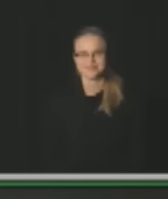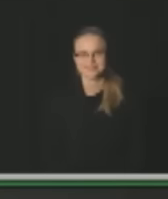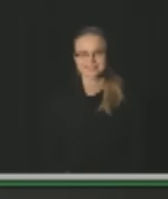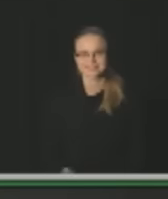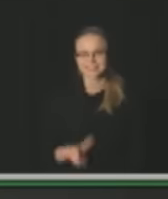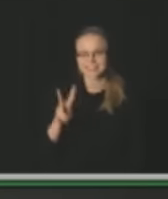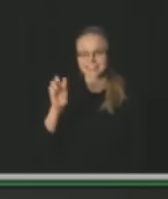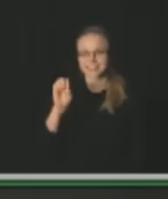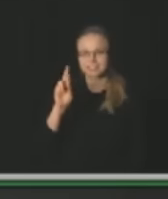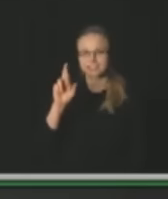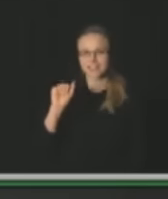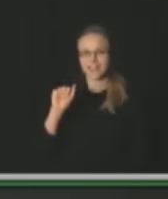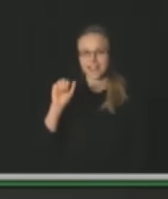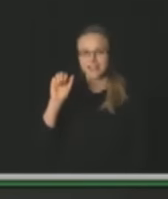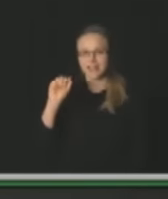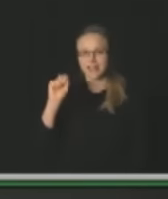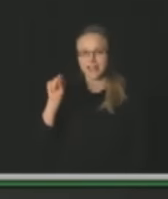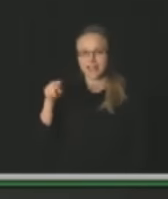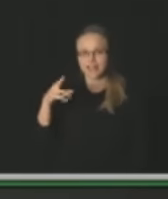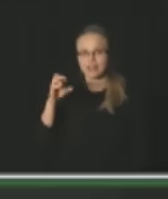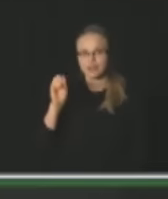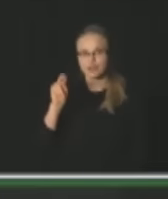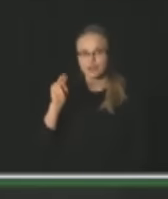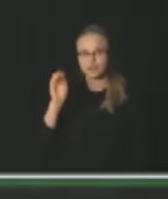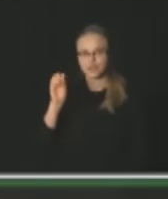Vera Akanova.